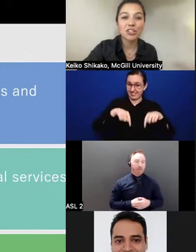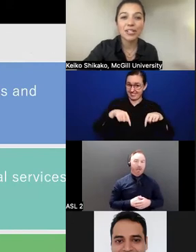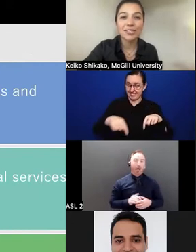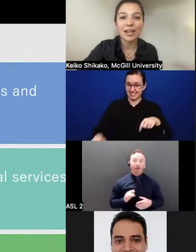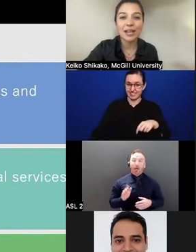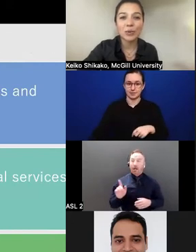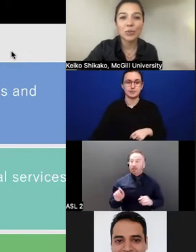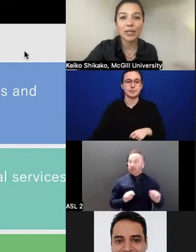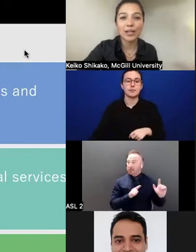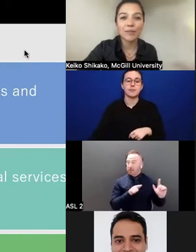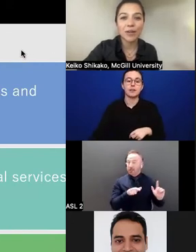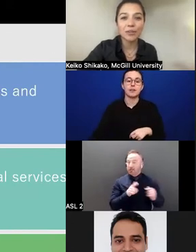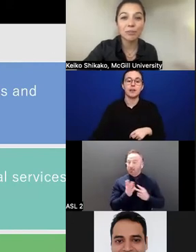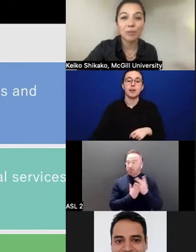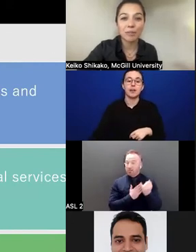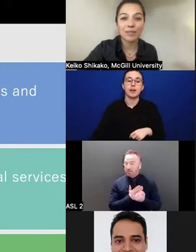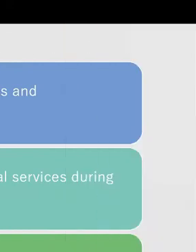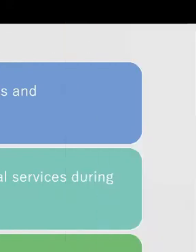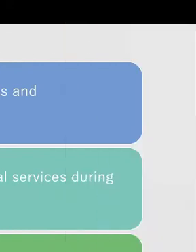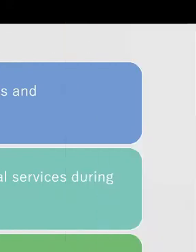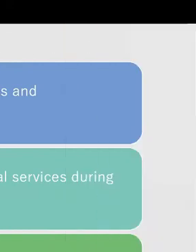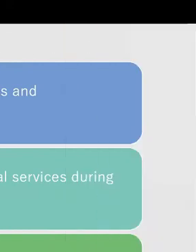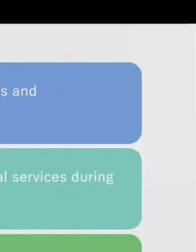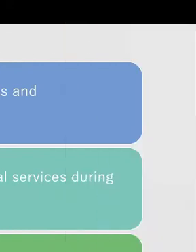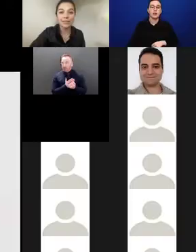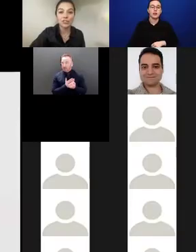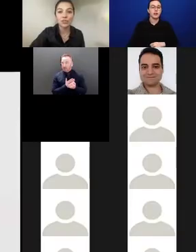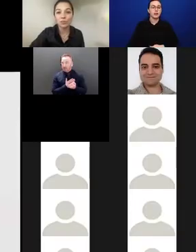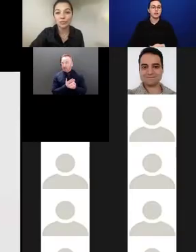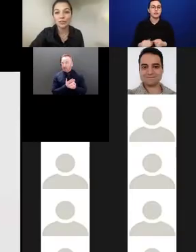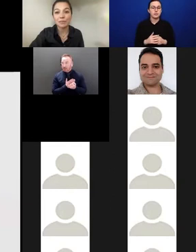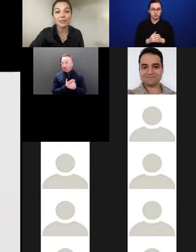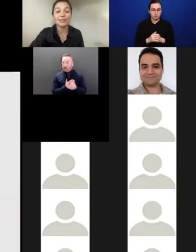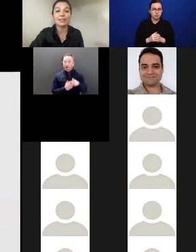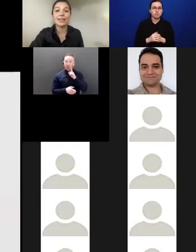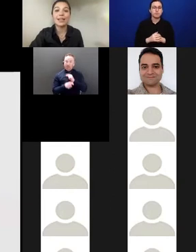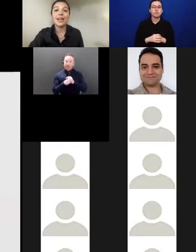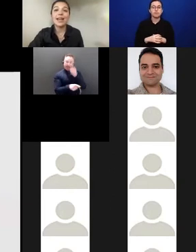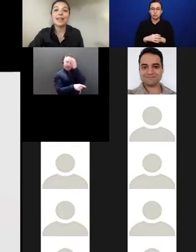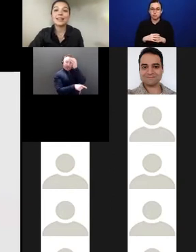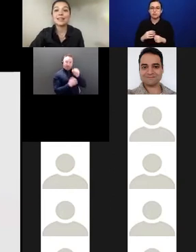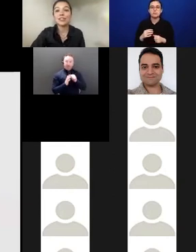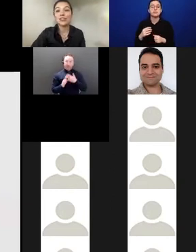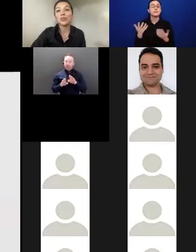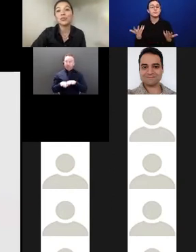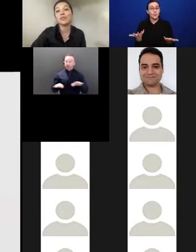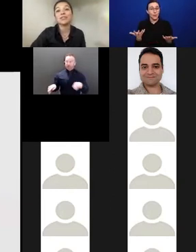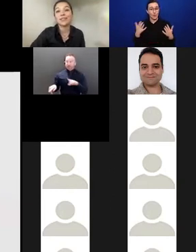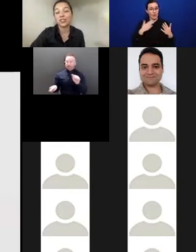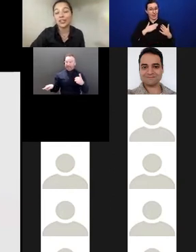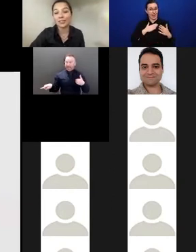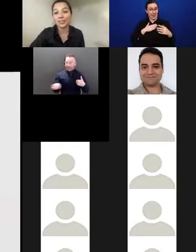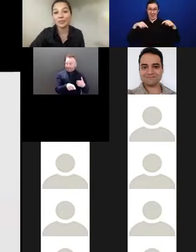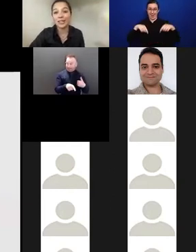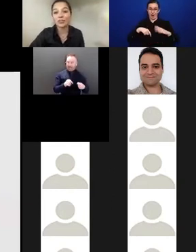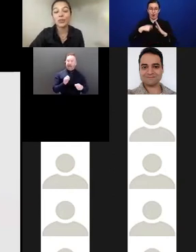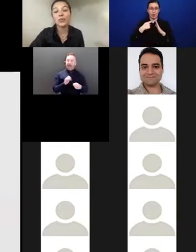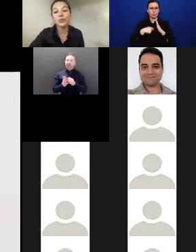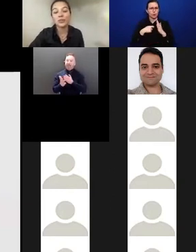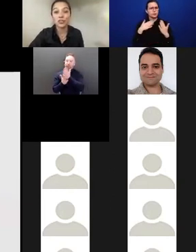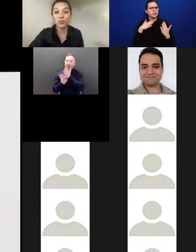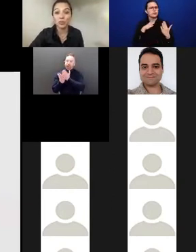This project, we are on the premise that children with disabilities and there are issues with intersectionality, right?